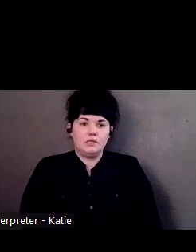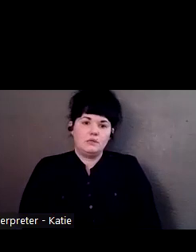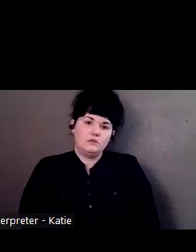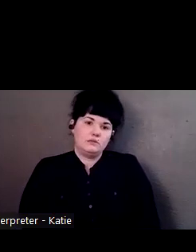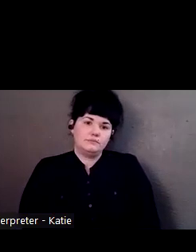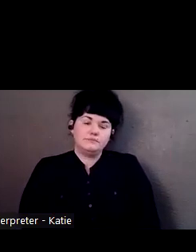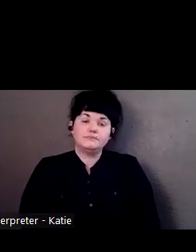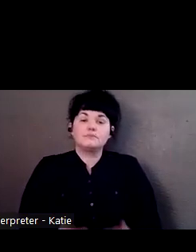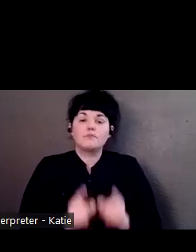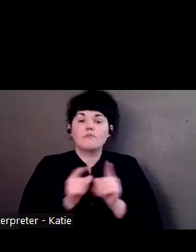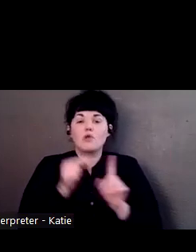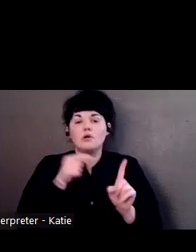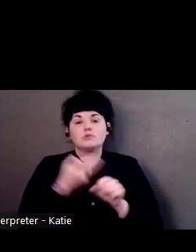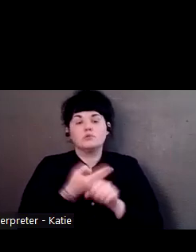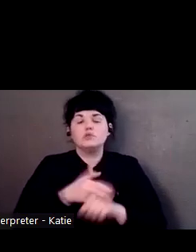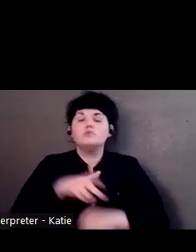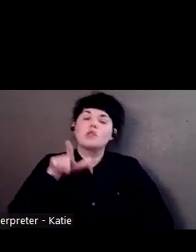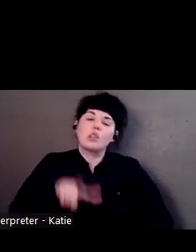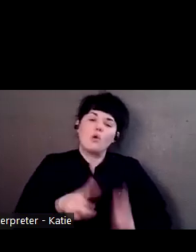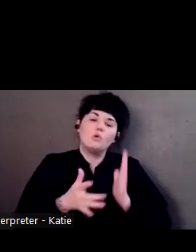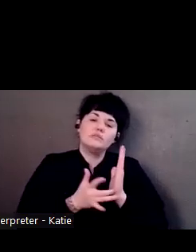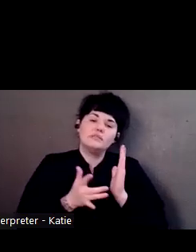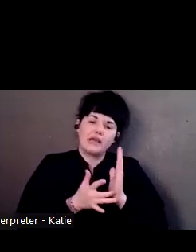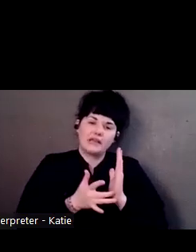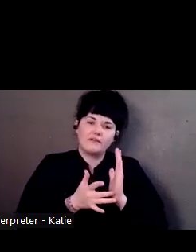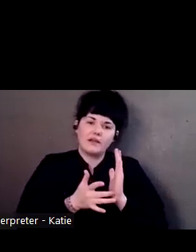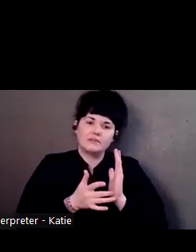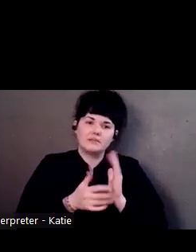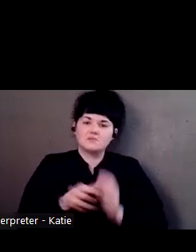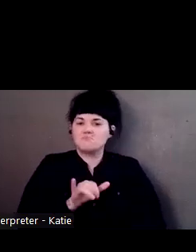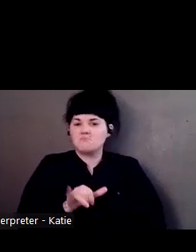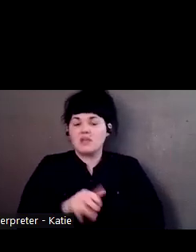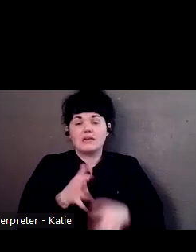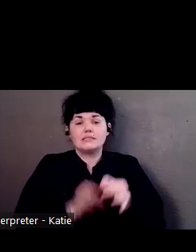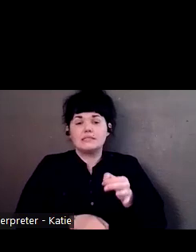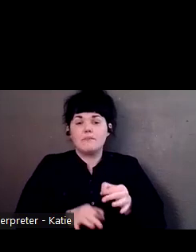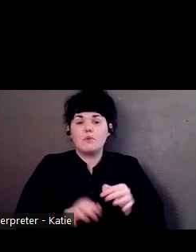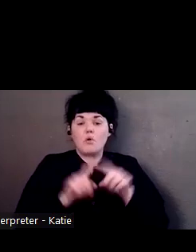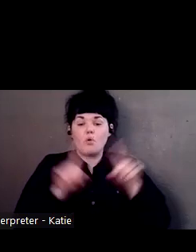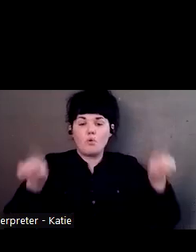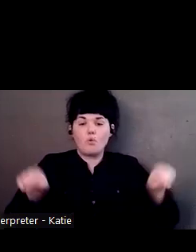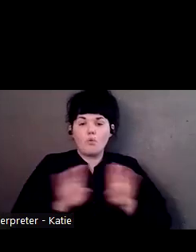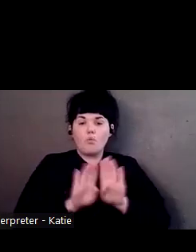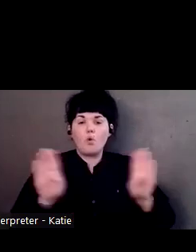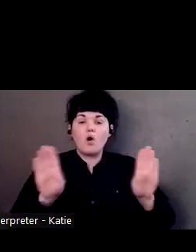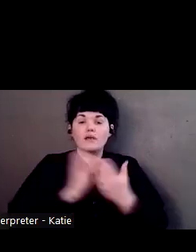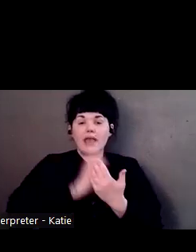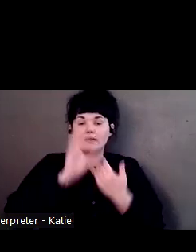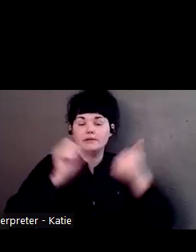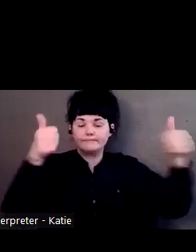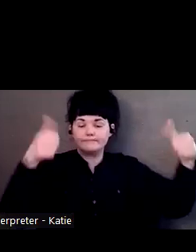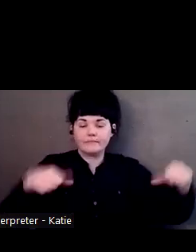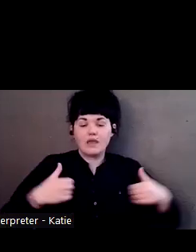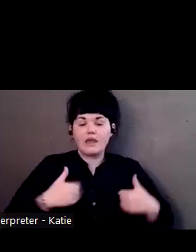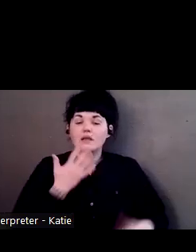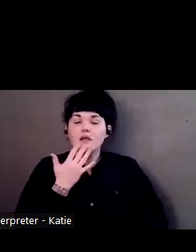He also used low-tech devices, which include just use of a simple wall calendar. He implemented the use of a color coding system that